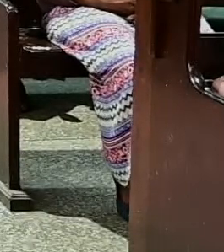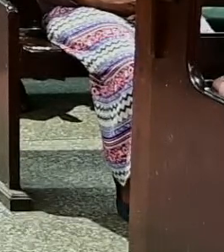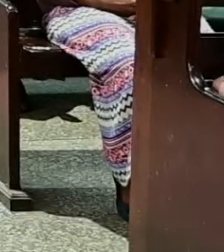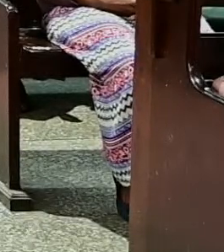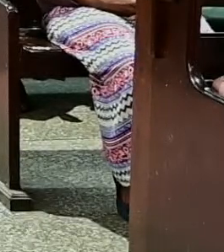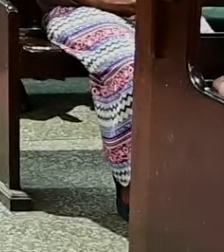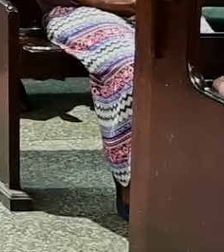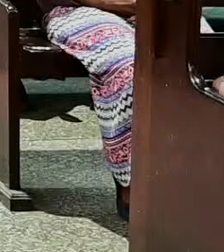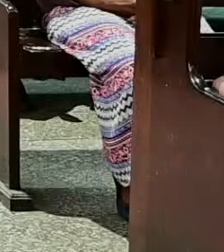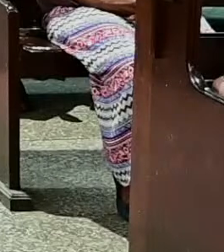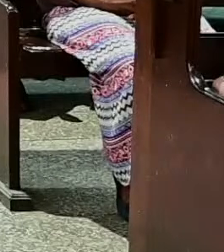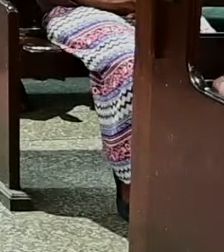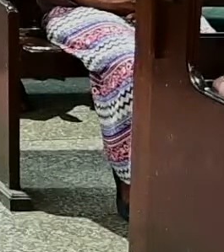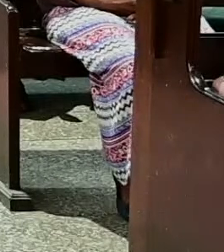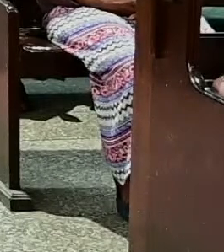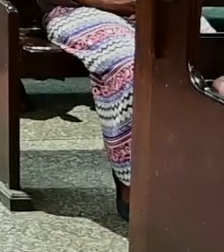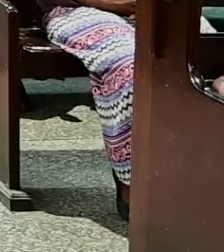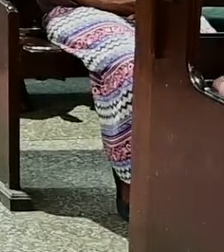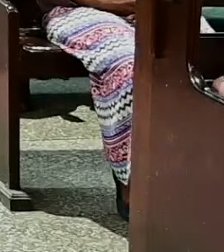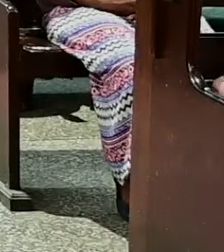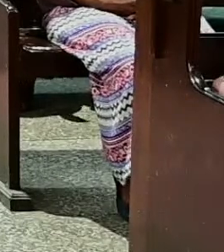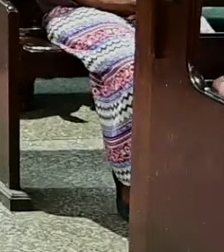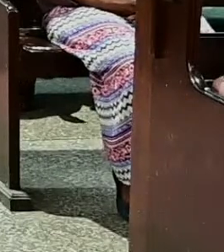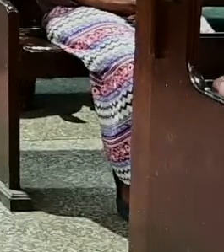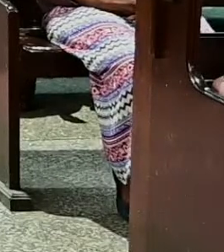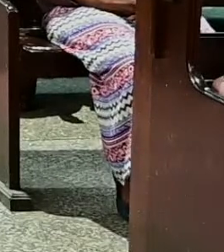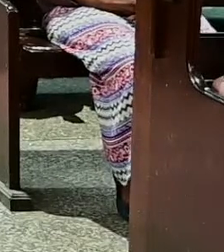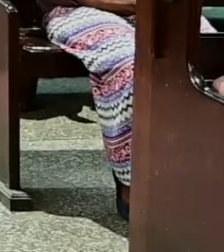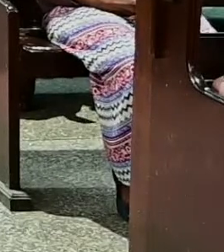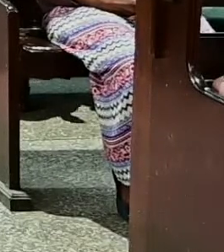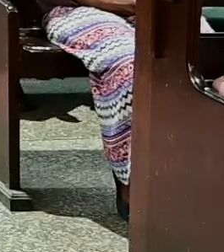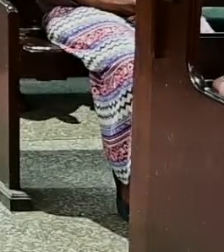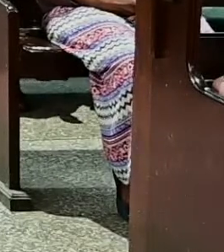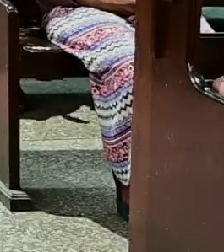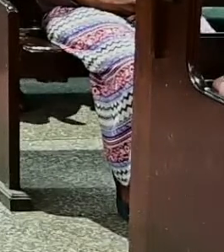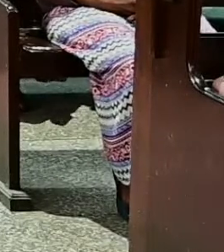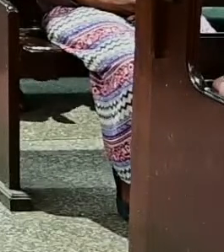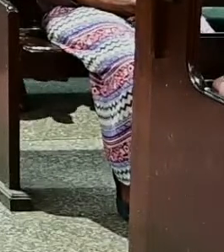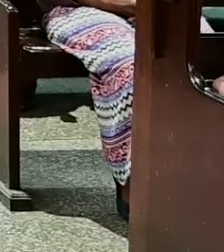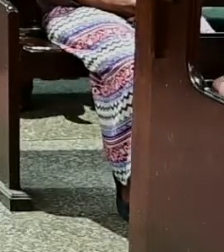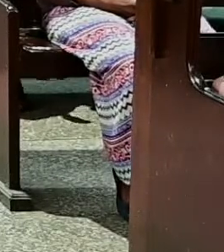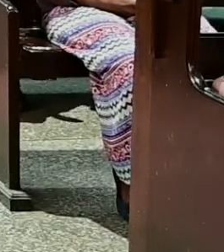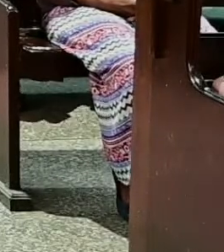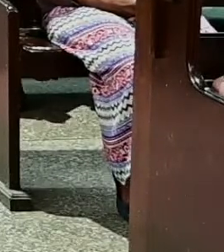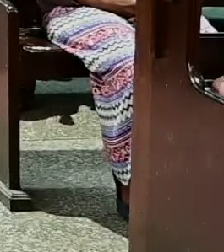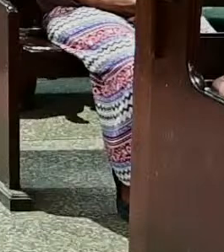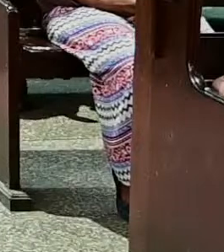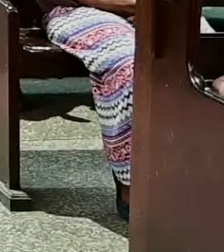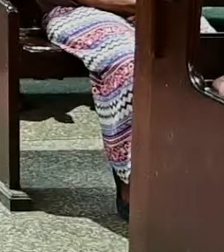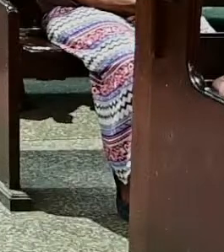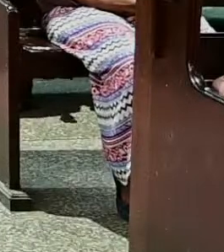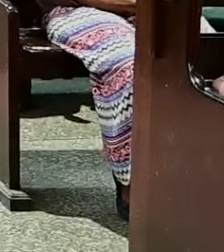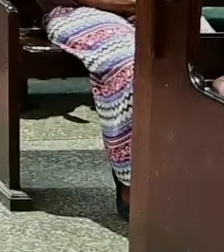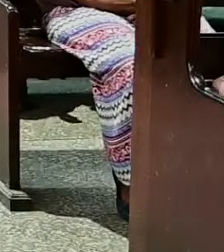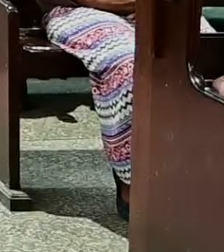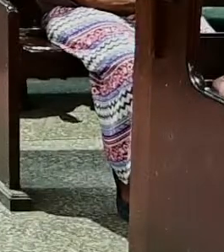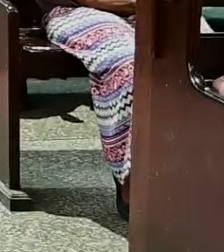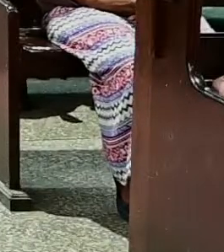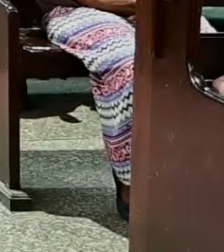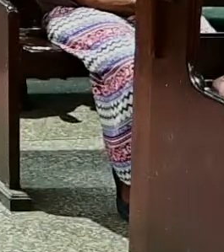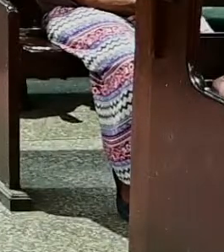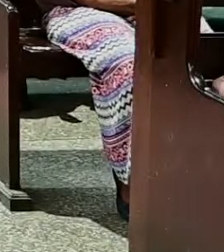Savior's side? Are you washed in the blood of the Lamb?